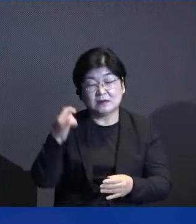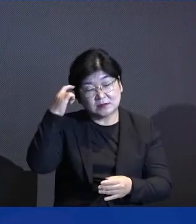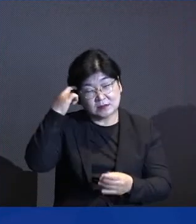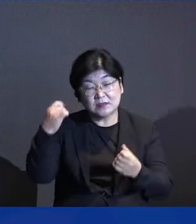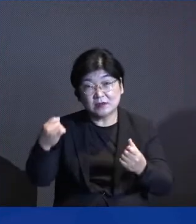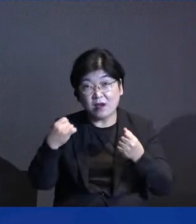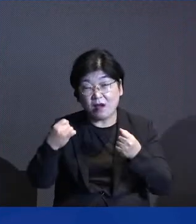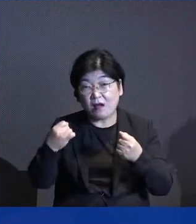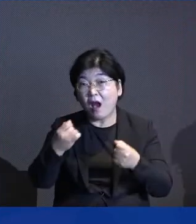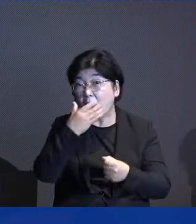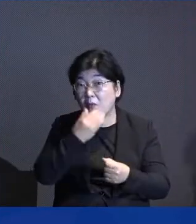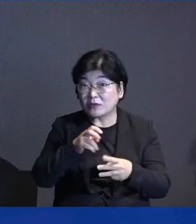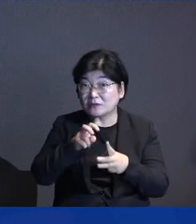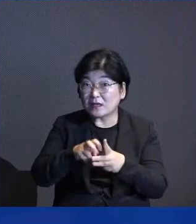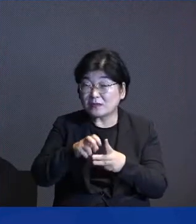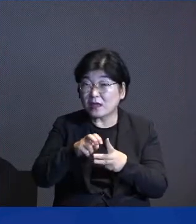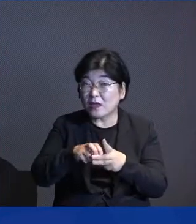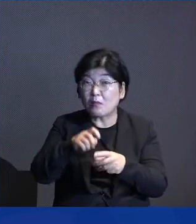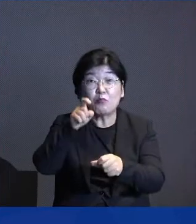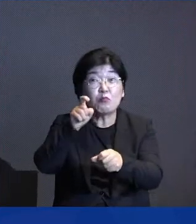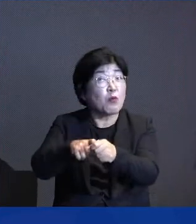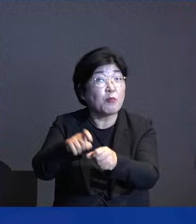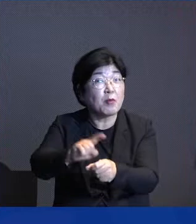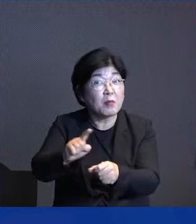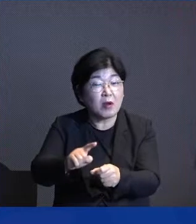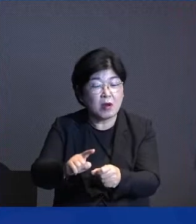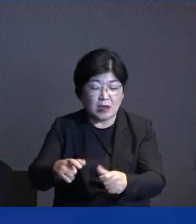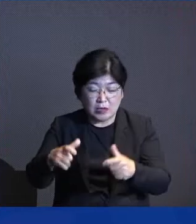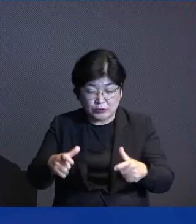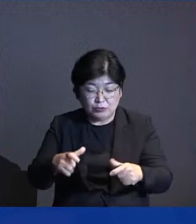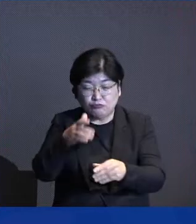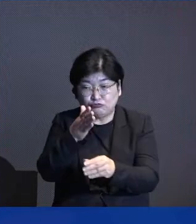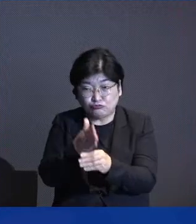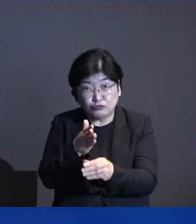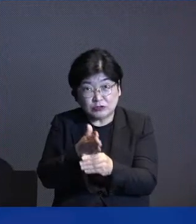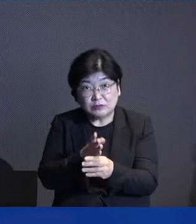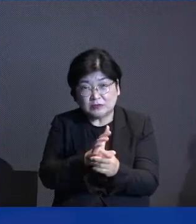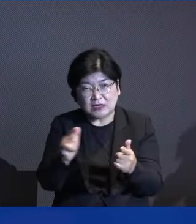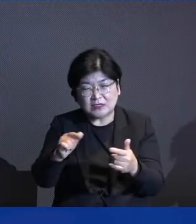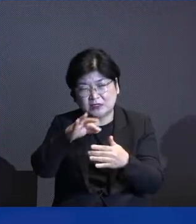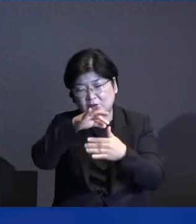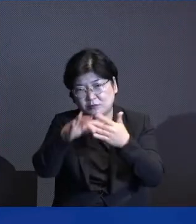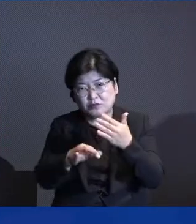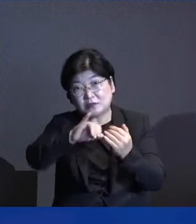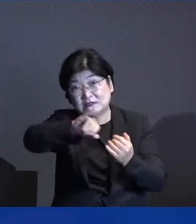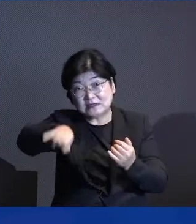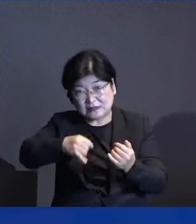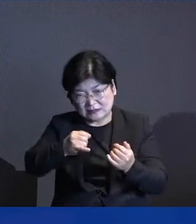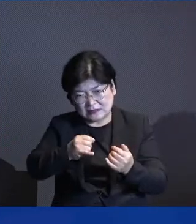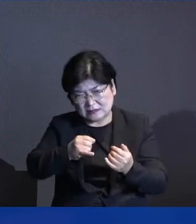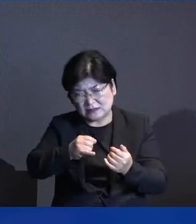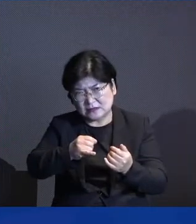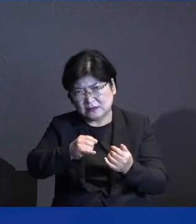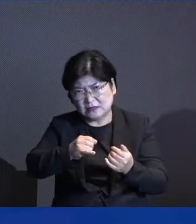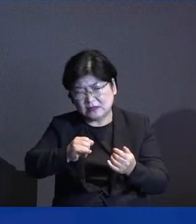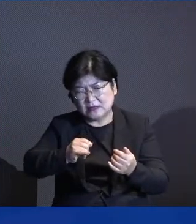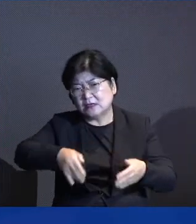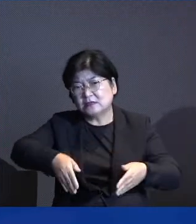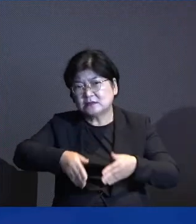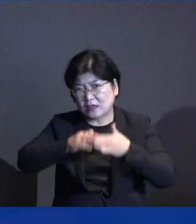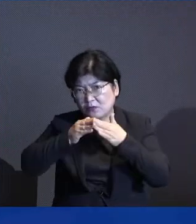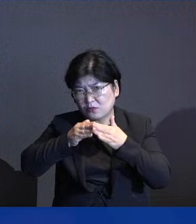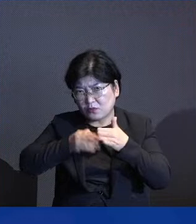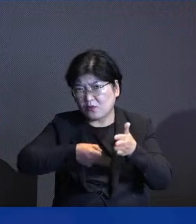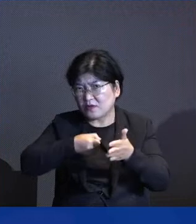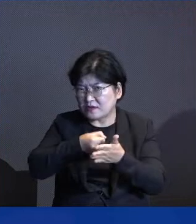perform community-centered mental health projects, and to provide integrated and continuous service to people with mental health